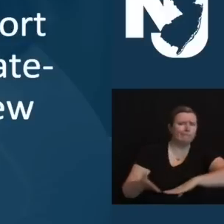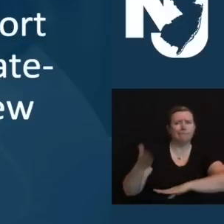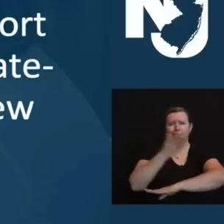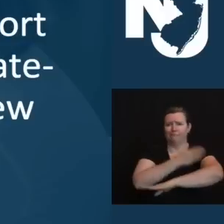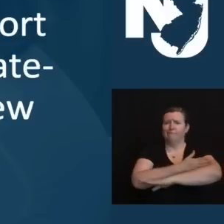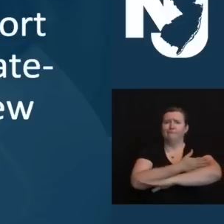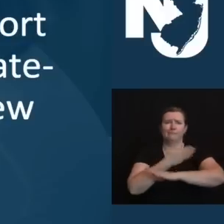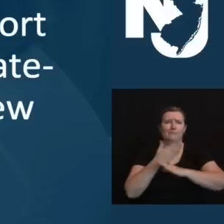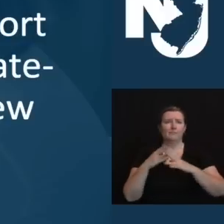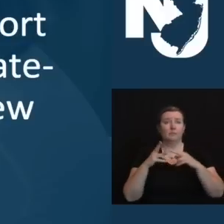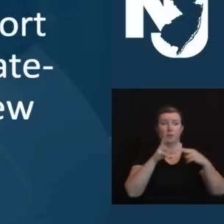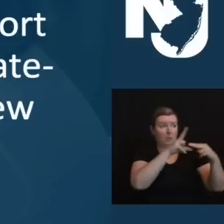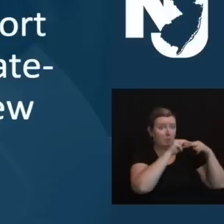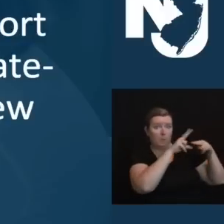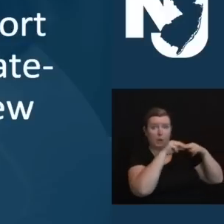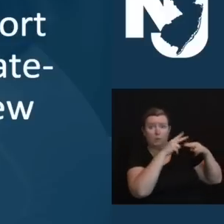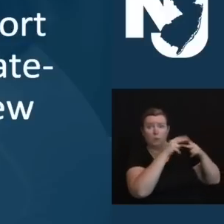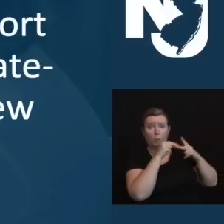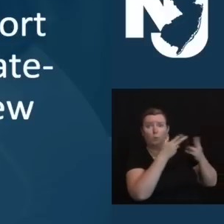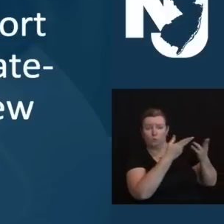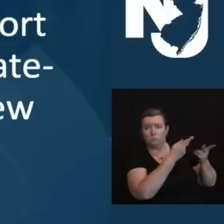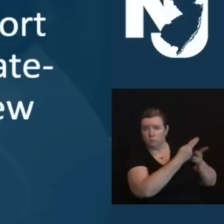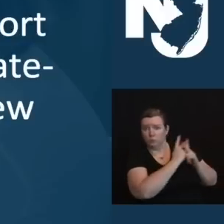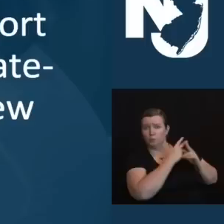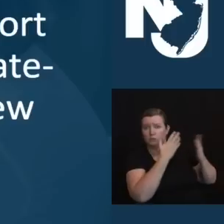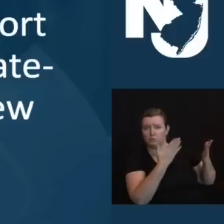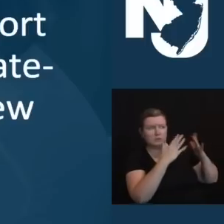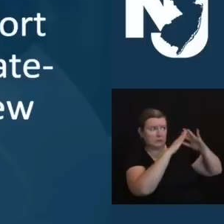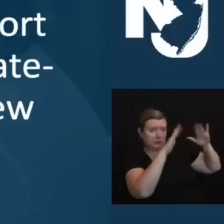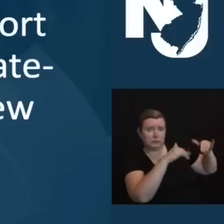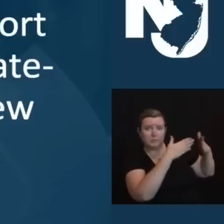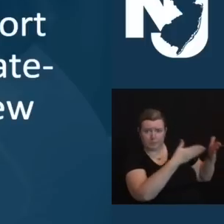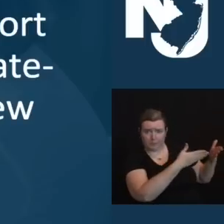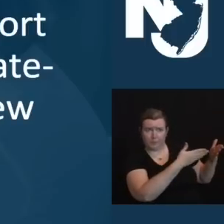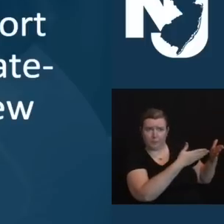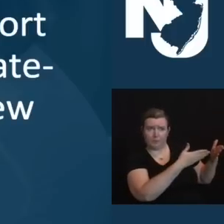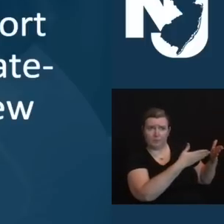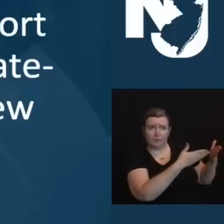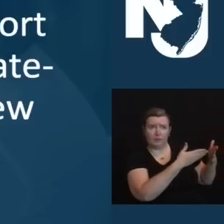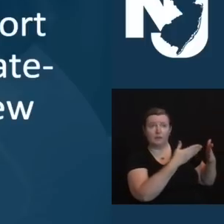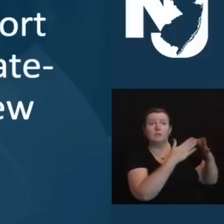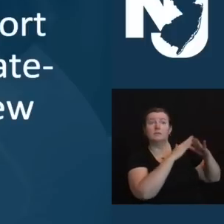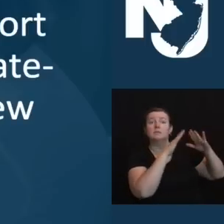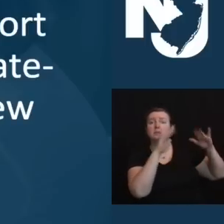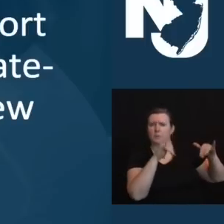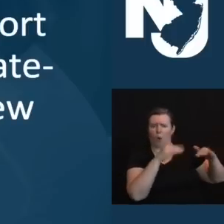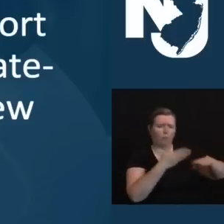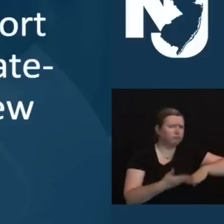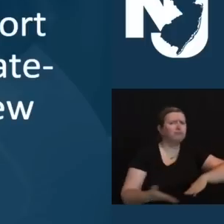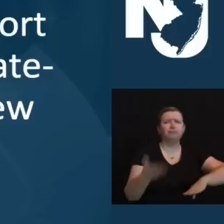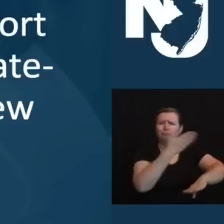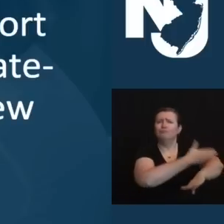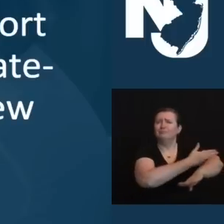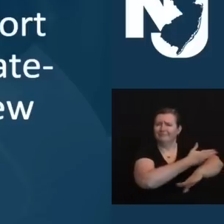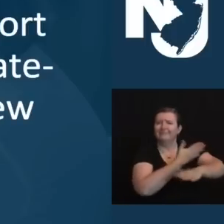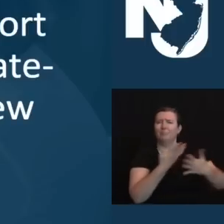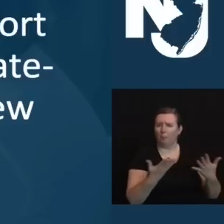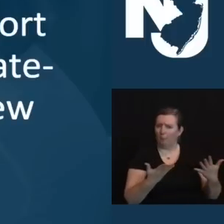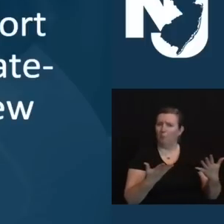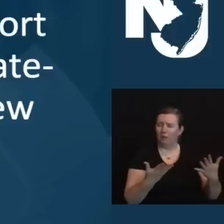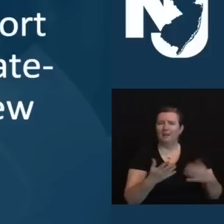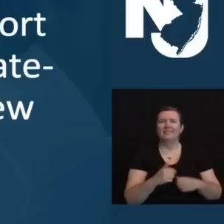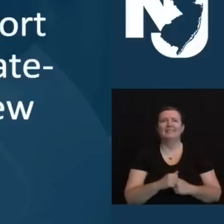This is a classic, Tim. Either we can give you the fish or teach you how to fish. And this is a classic case